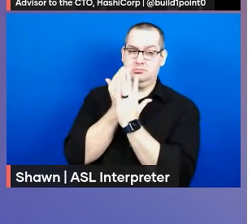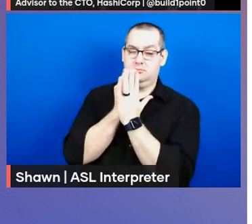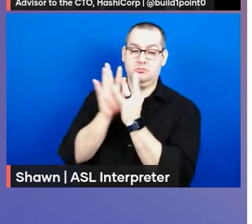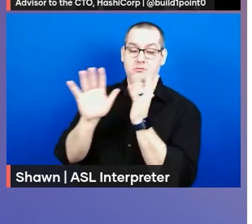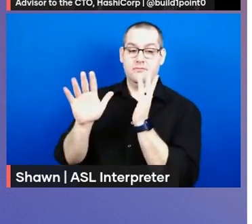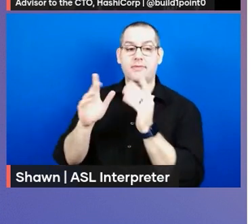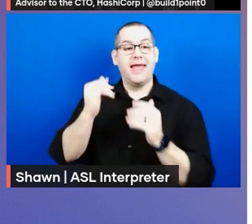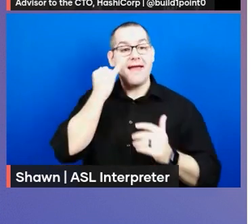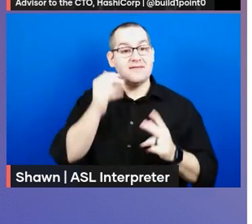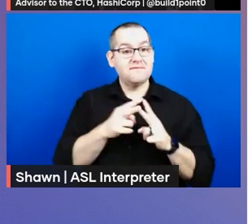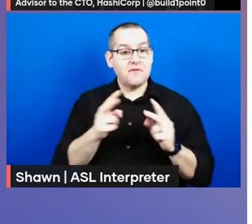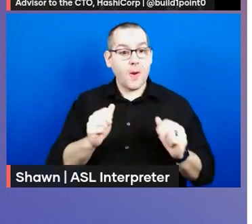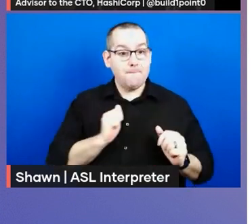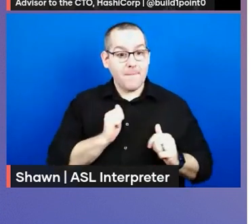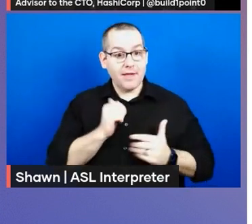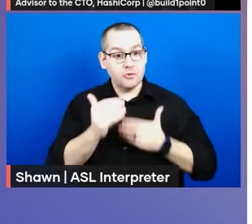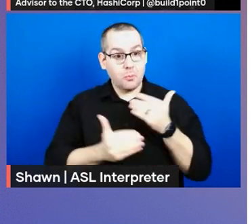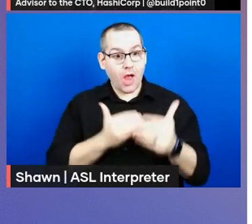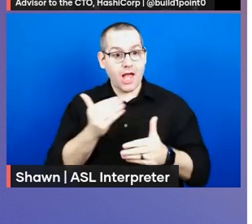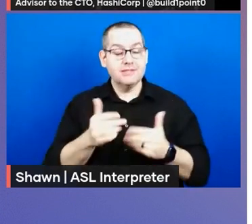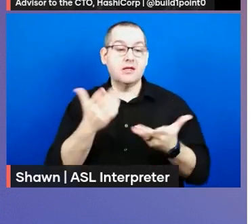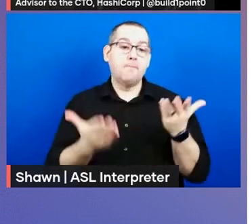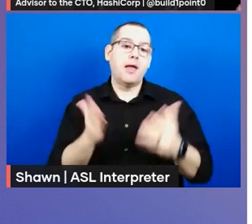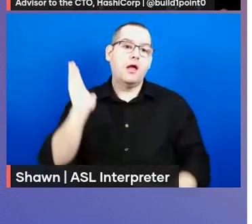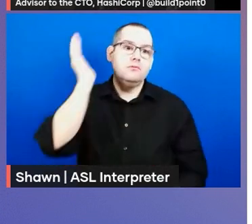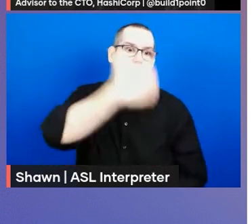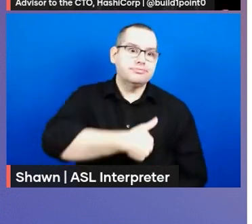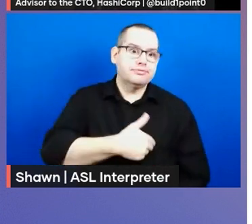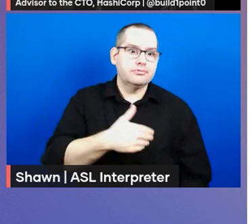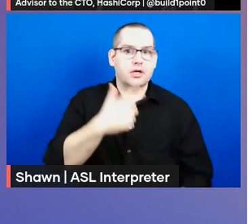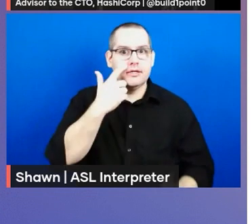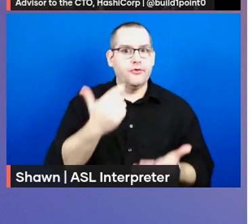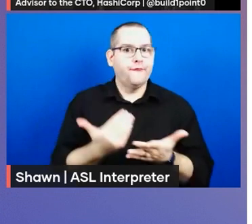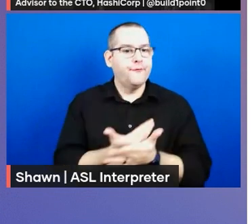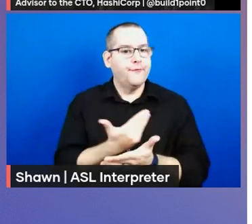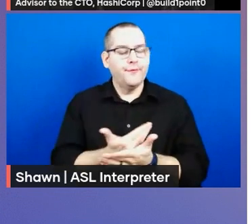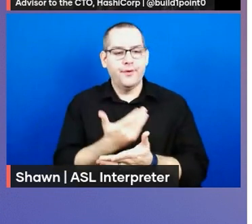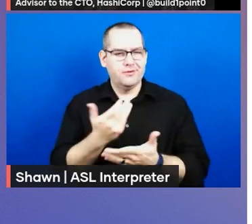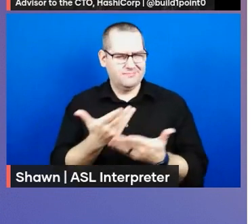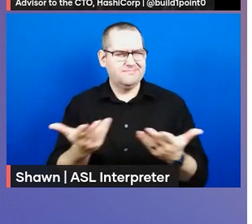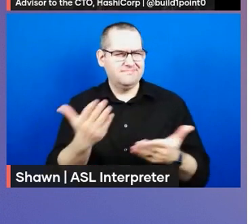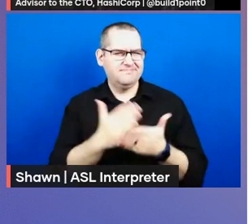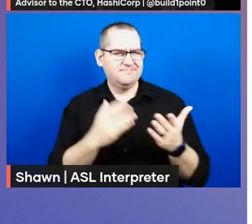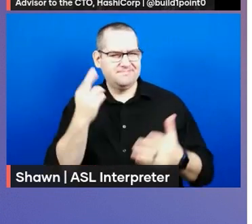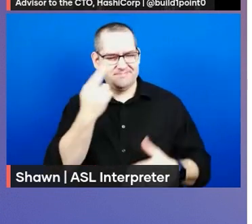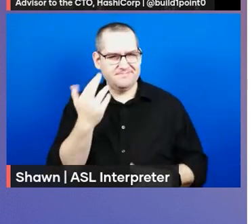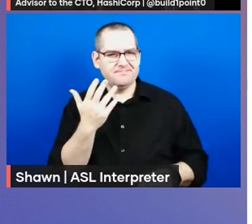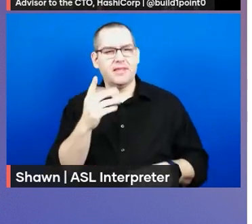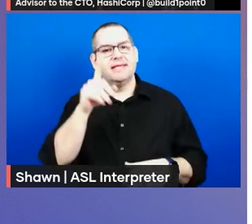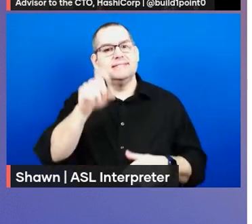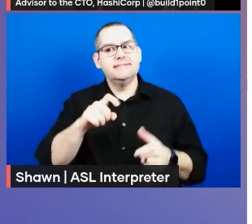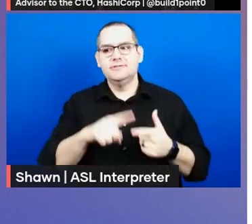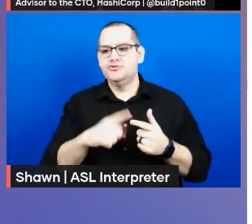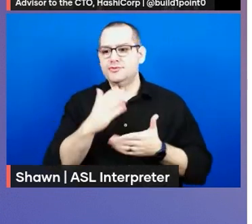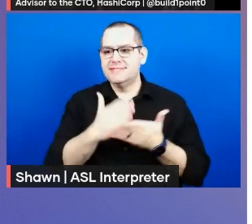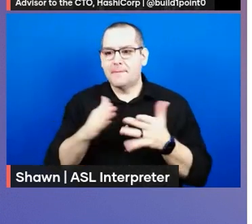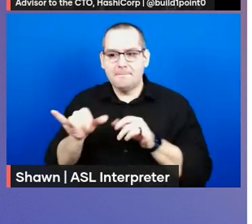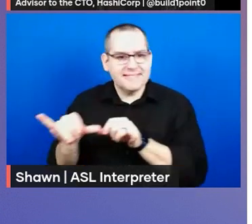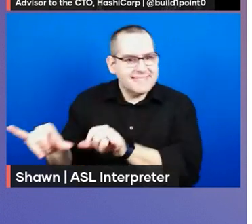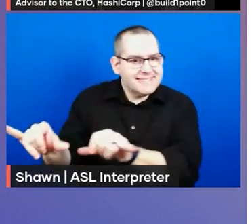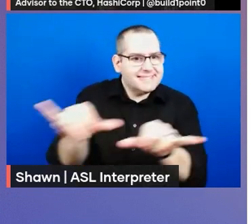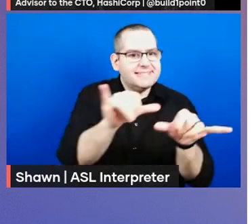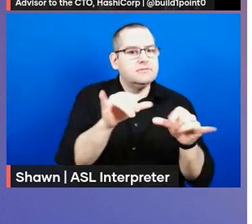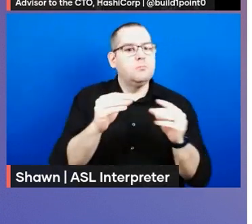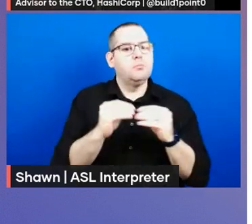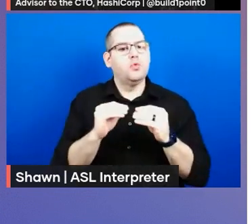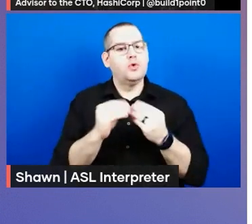it's manual process, then you may miss some steps because you're new, or whatever reason. It's there needs to be some consistency to easily